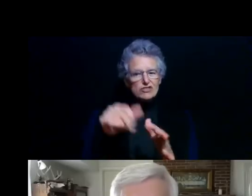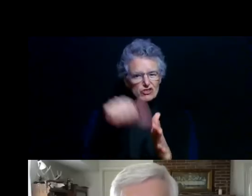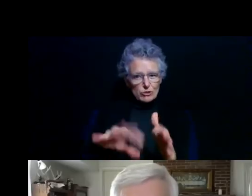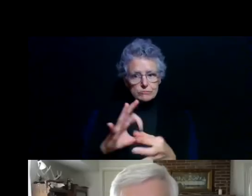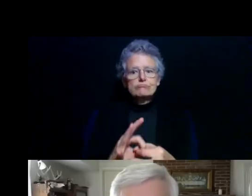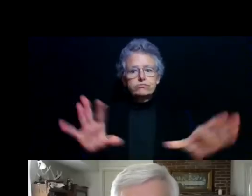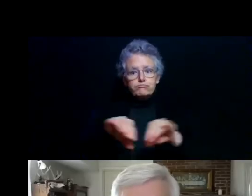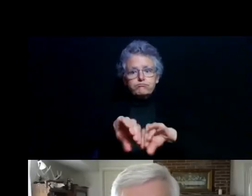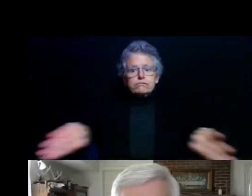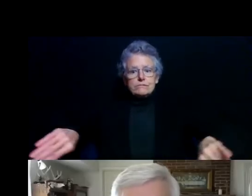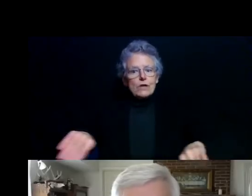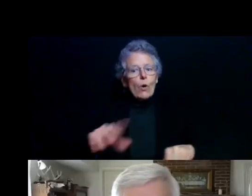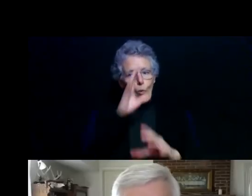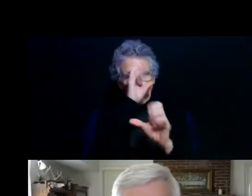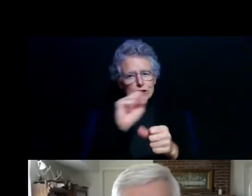story.